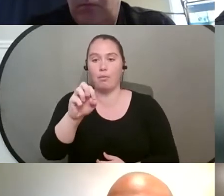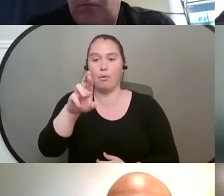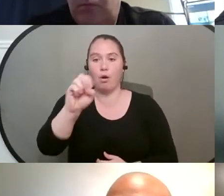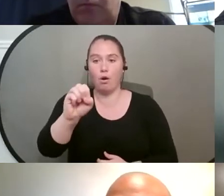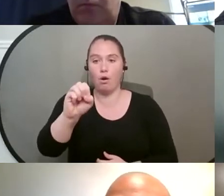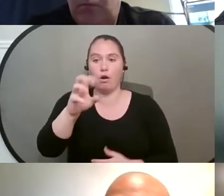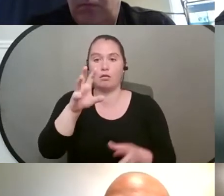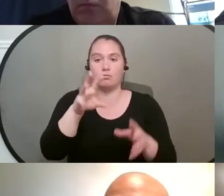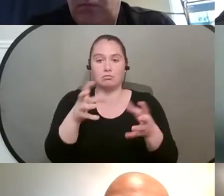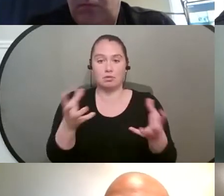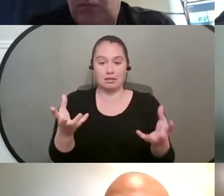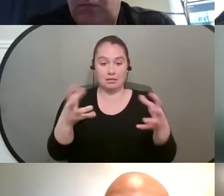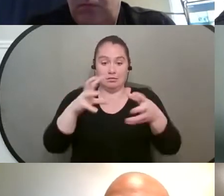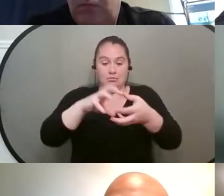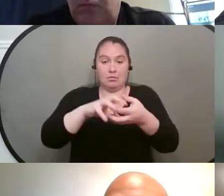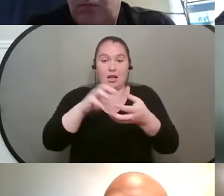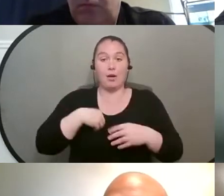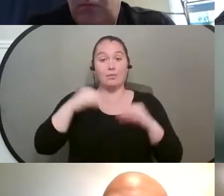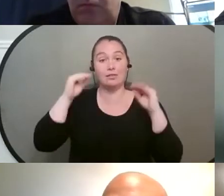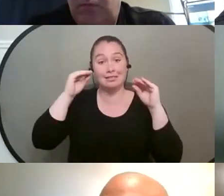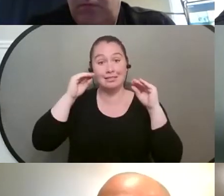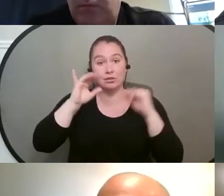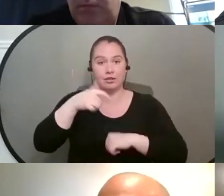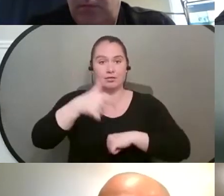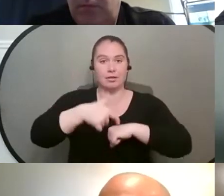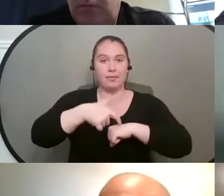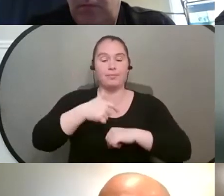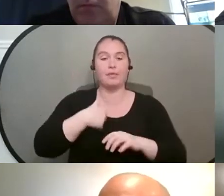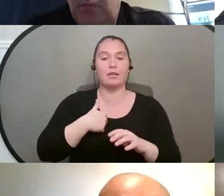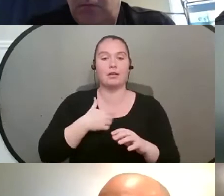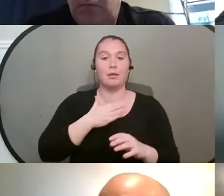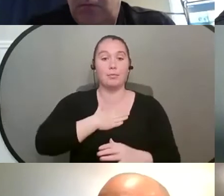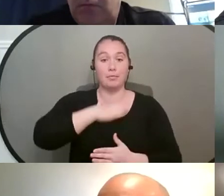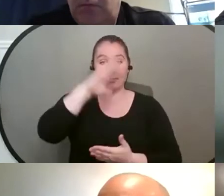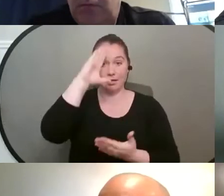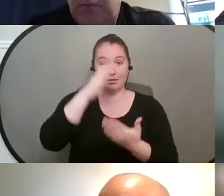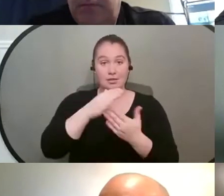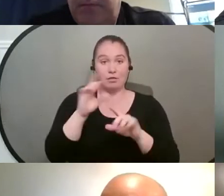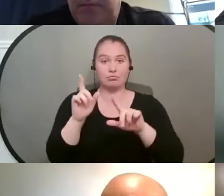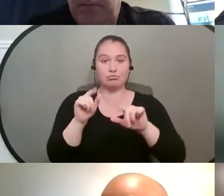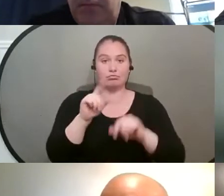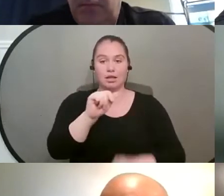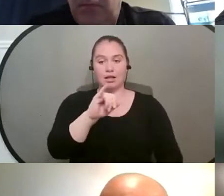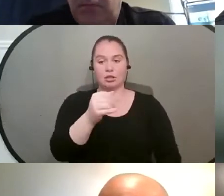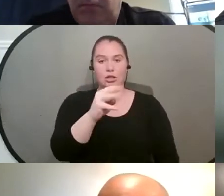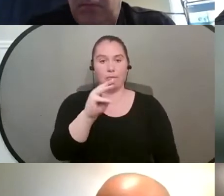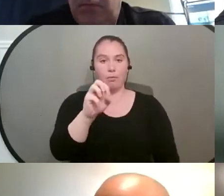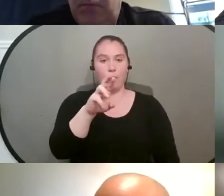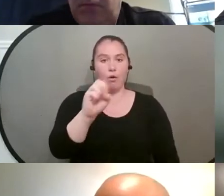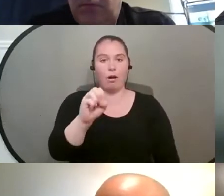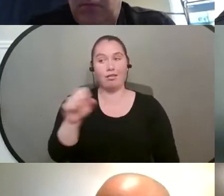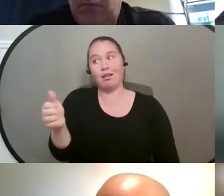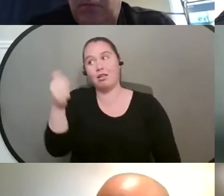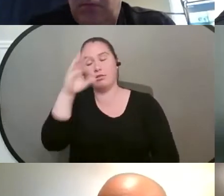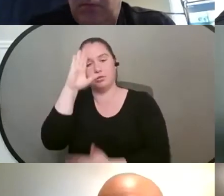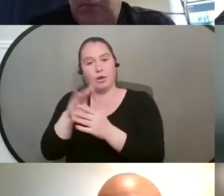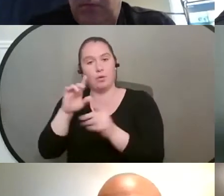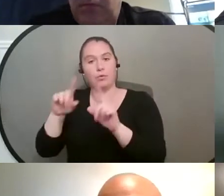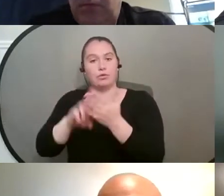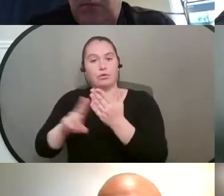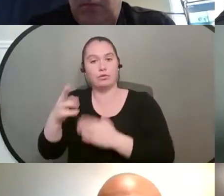consolidation. I was teaching at that time. And I had a son at AJ Moore and one at university. And the